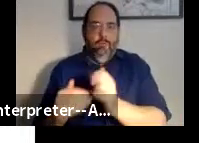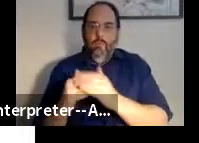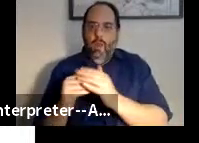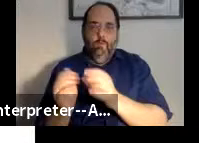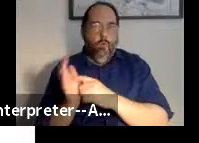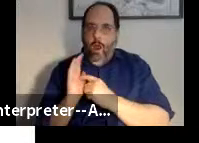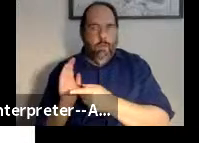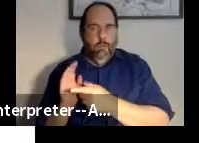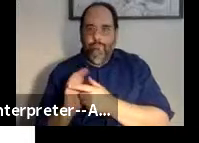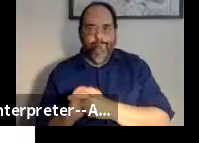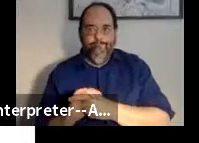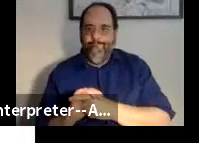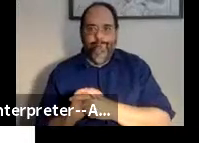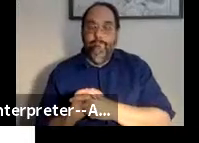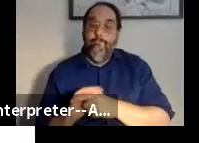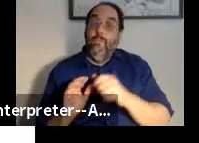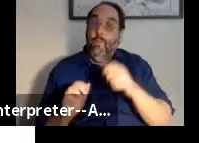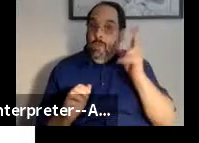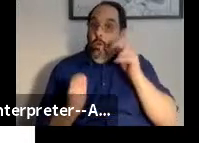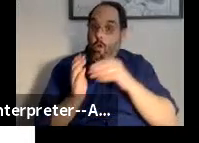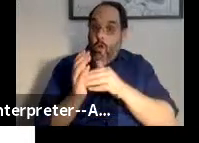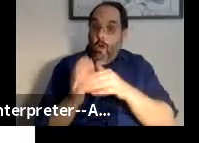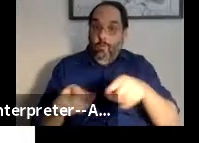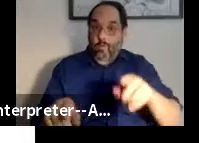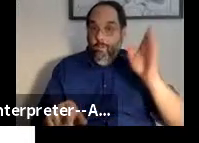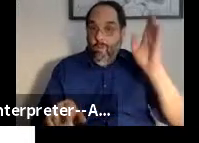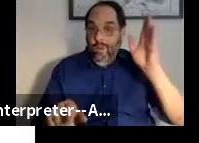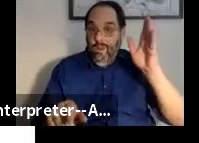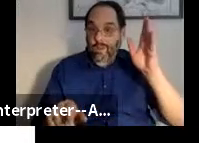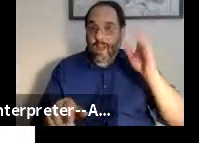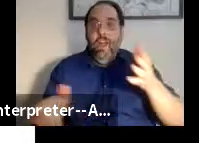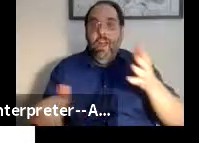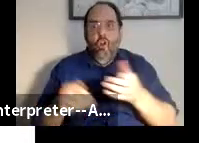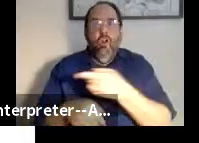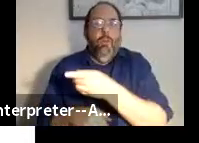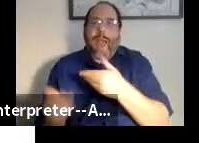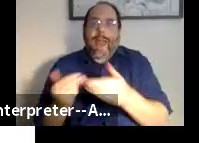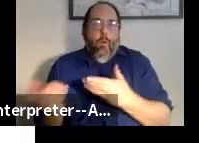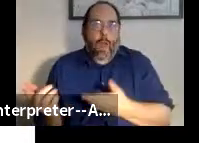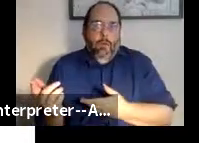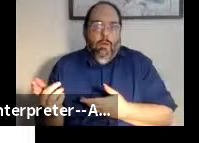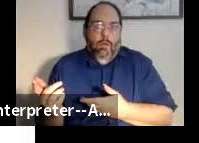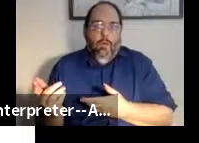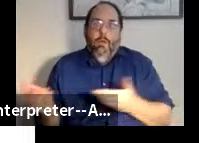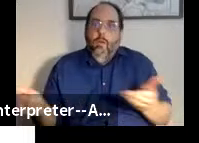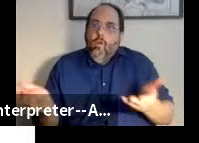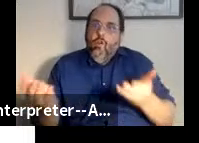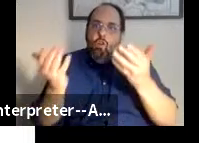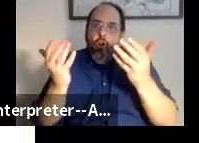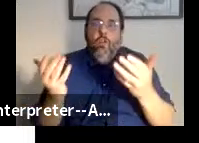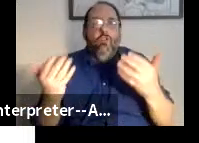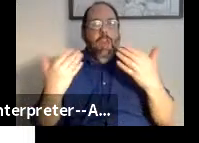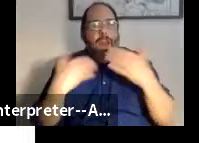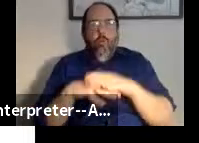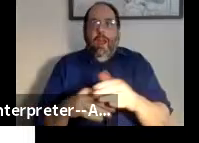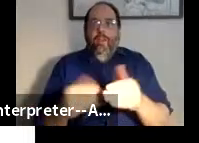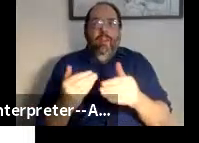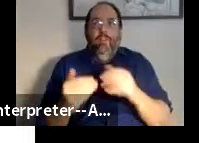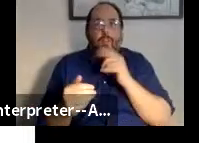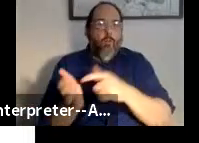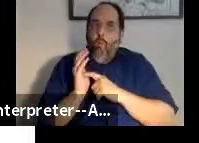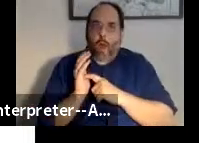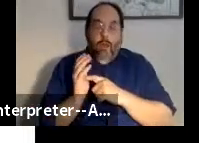requirements. As you'll hear throughout this presentation, I strongly encourage integration and the use of these requirements, even if you're not